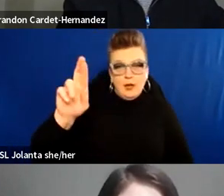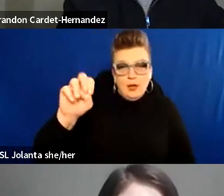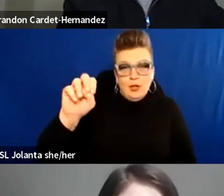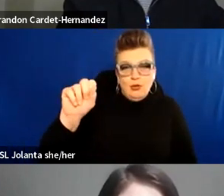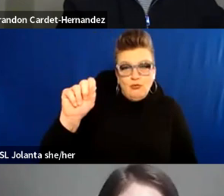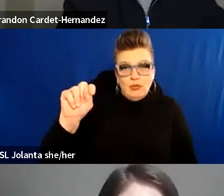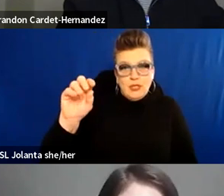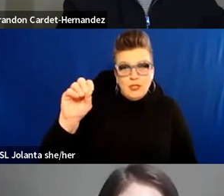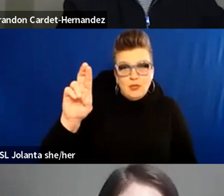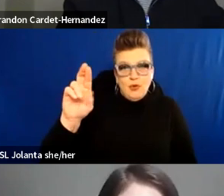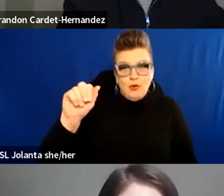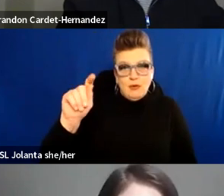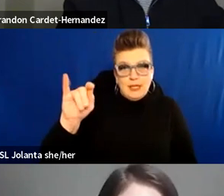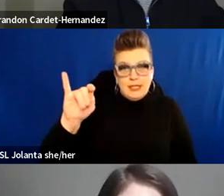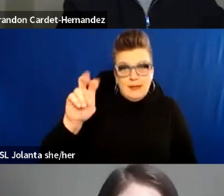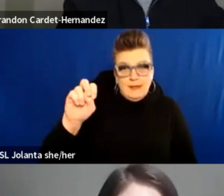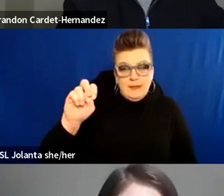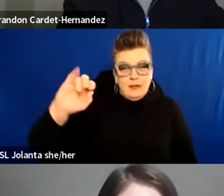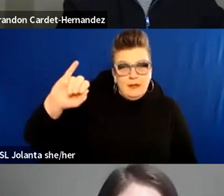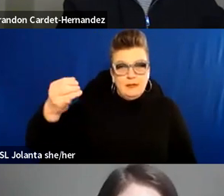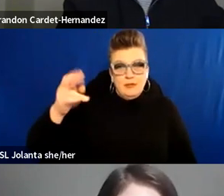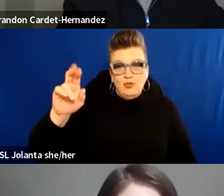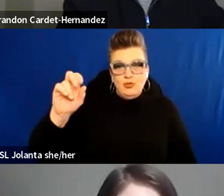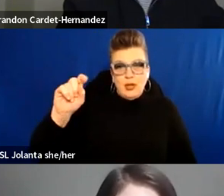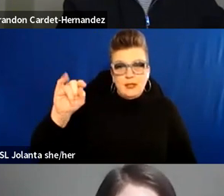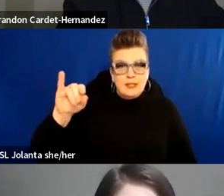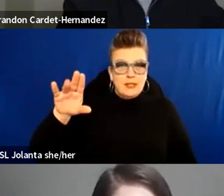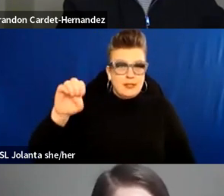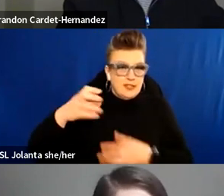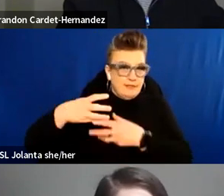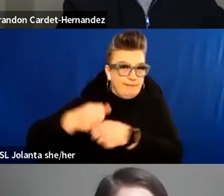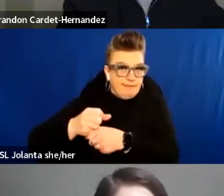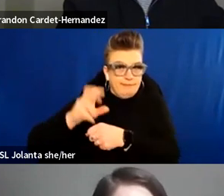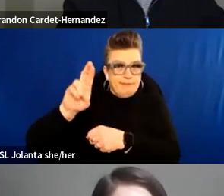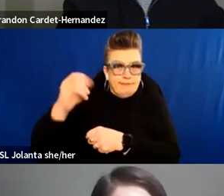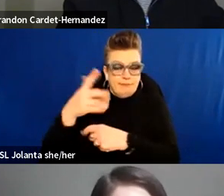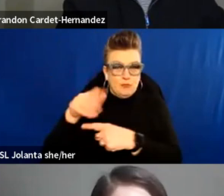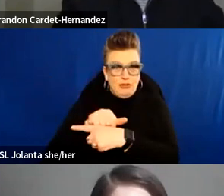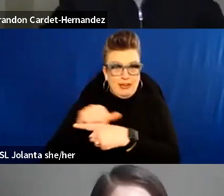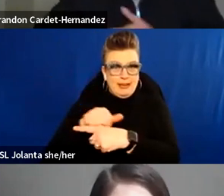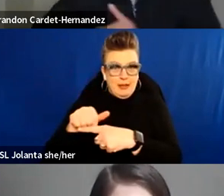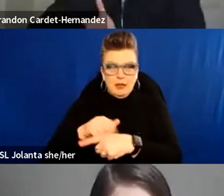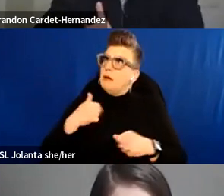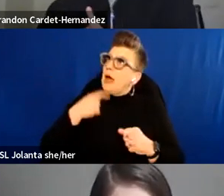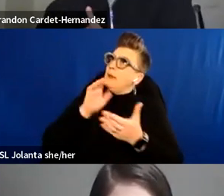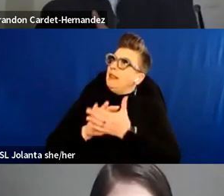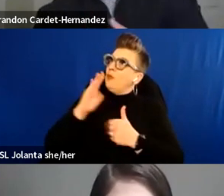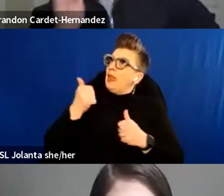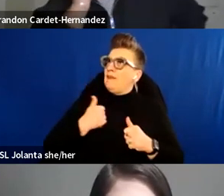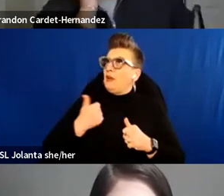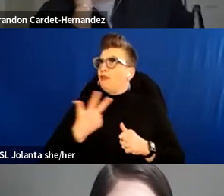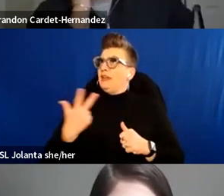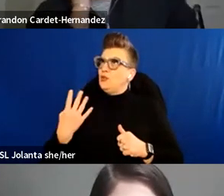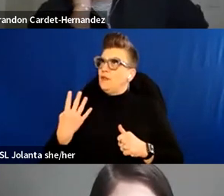specialists will also have about i believe three to four um train the trainers for safety